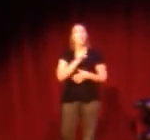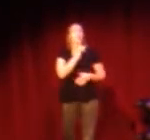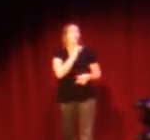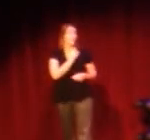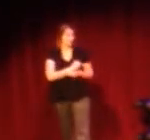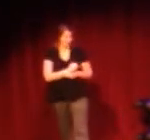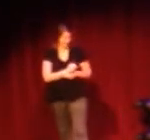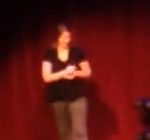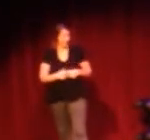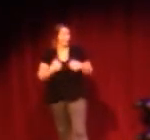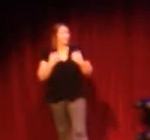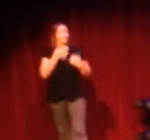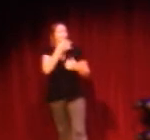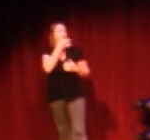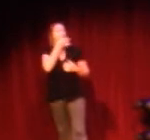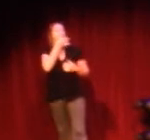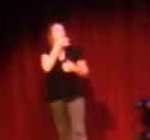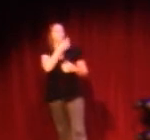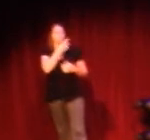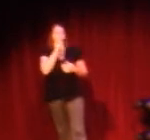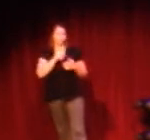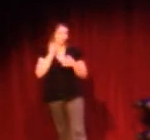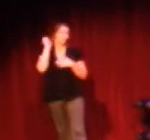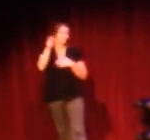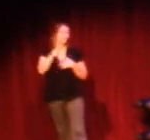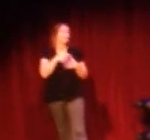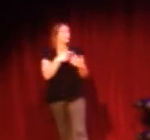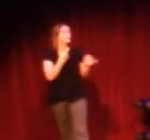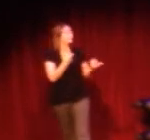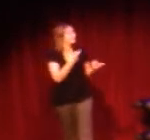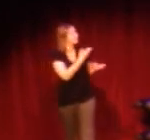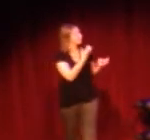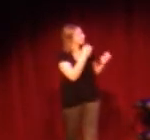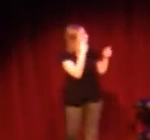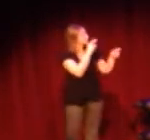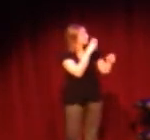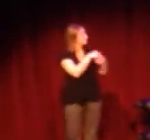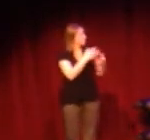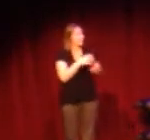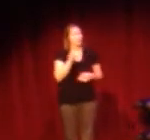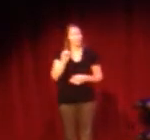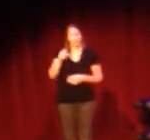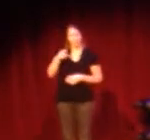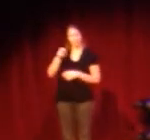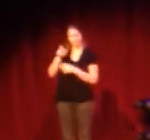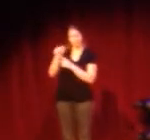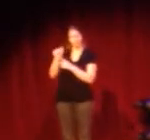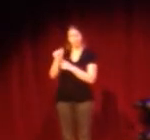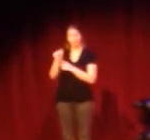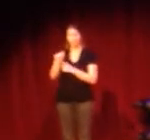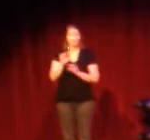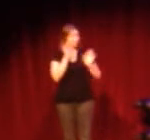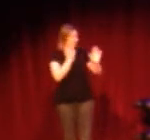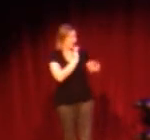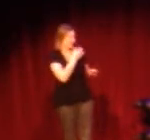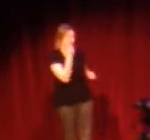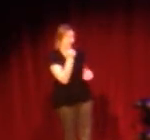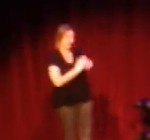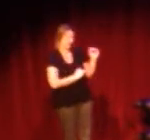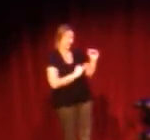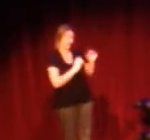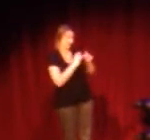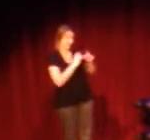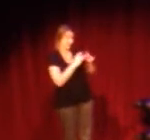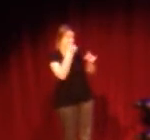soon. What are you going to do? I hope to go to opera, actually. Awesome. That's way better than working at Starbucks, which is what all my